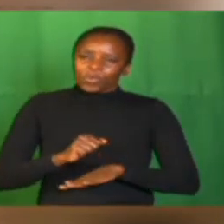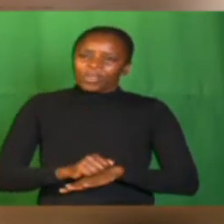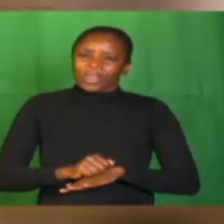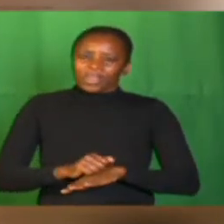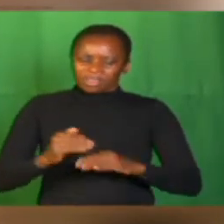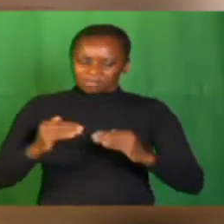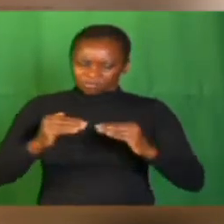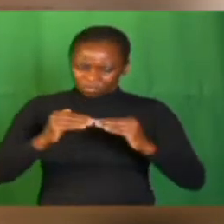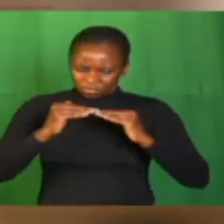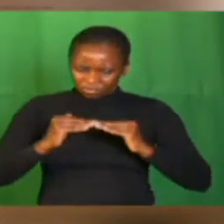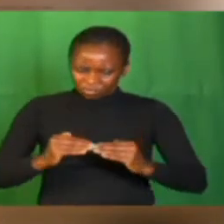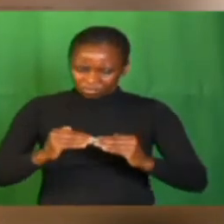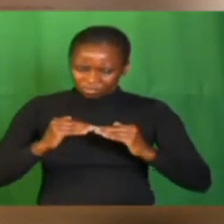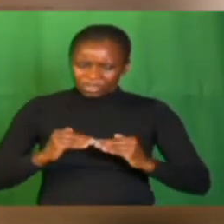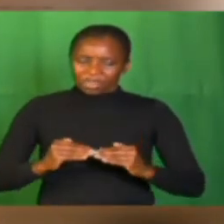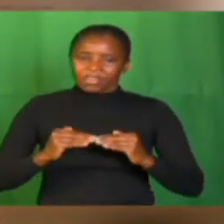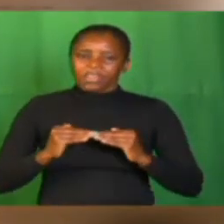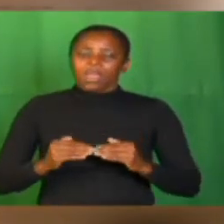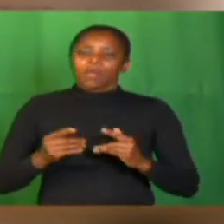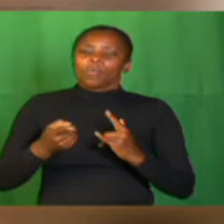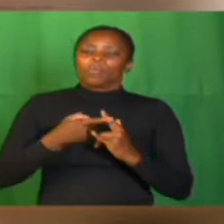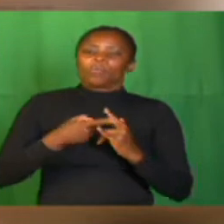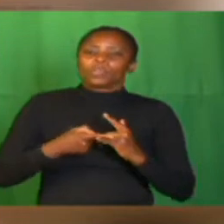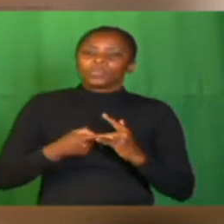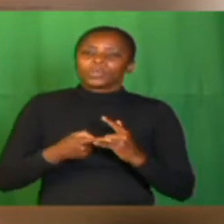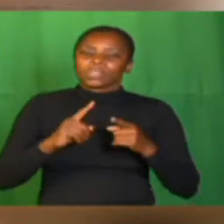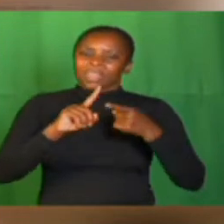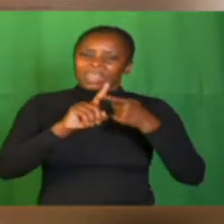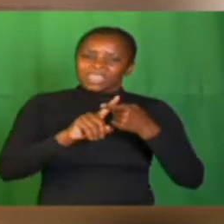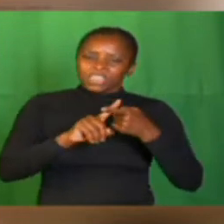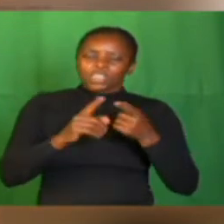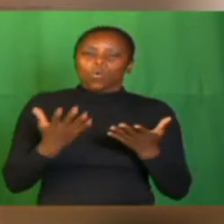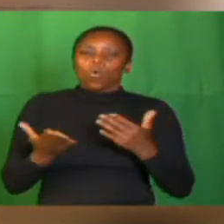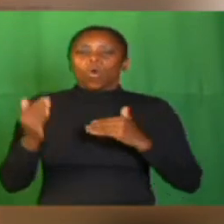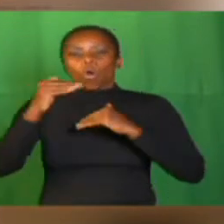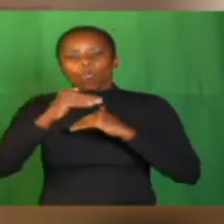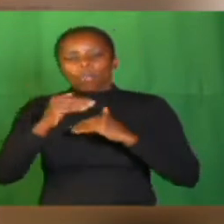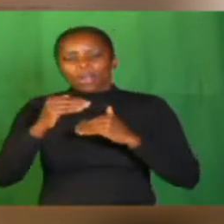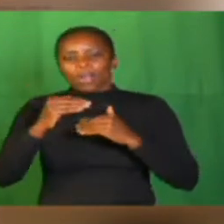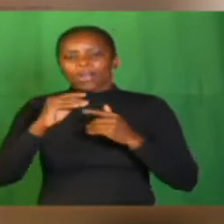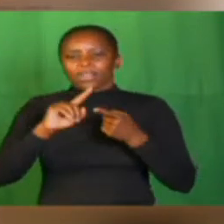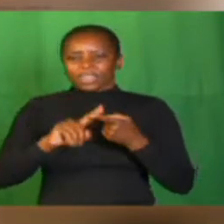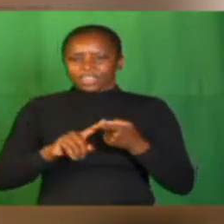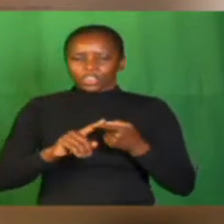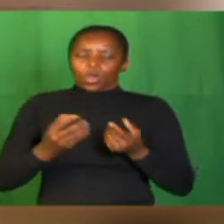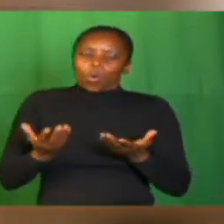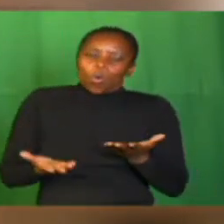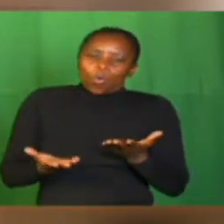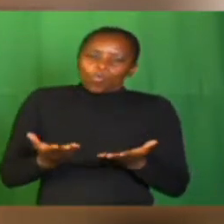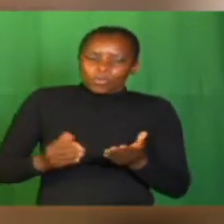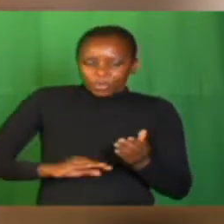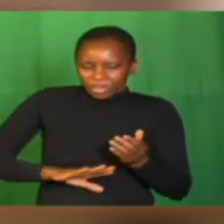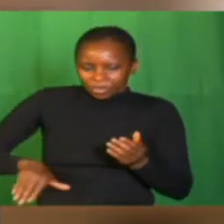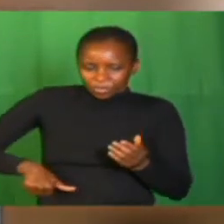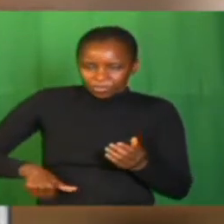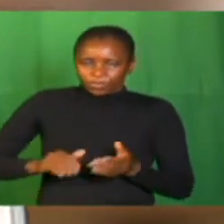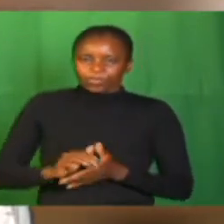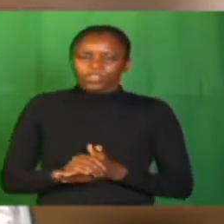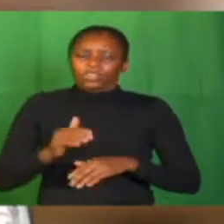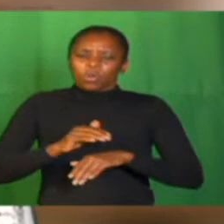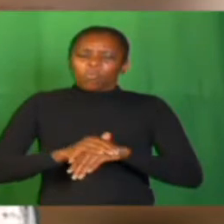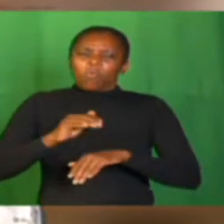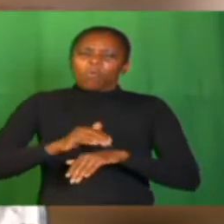your multiplication either between the addition or over the addition or over the subtraction. For more